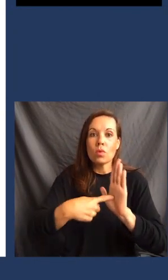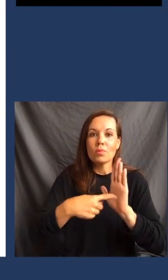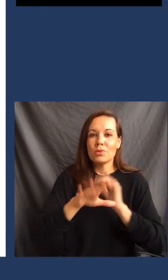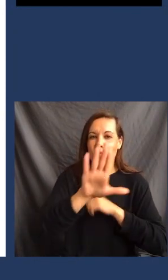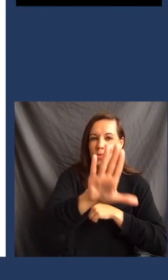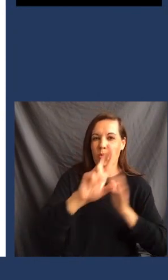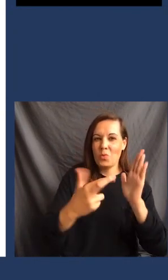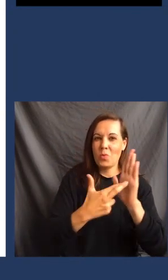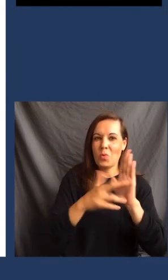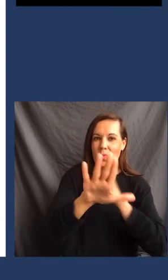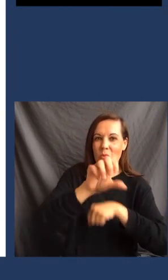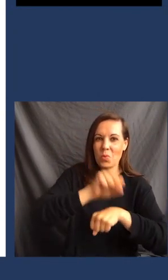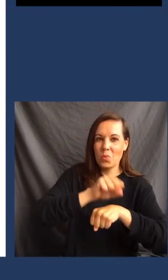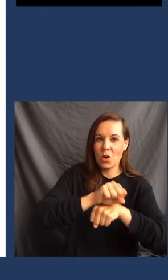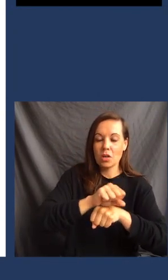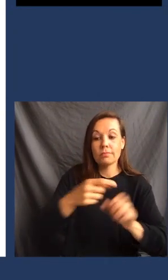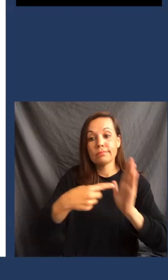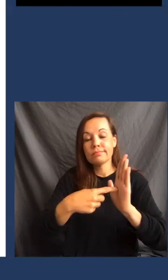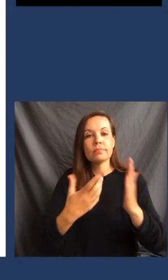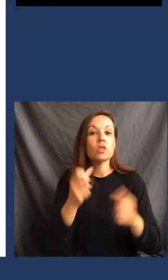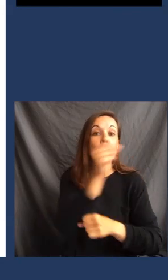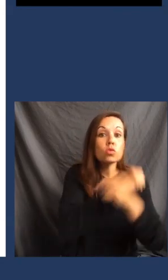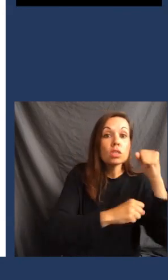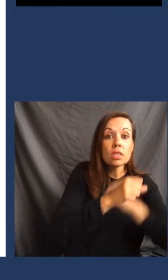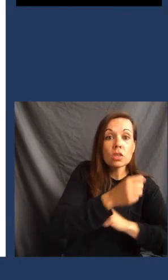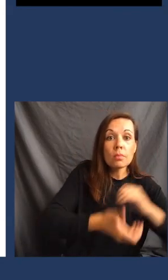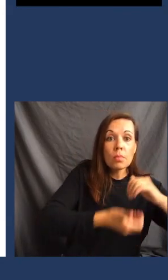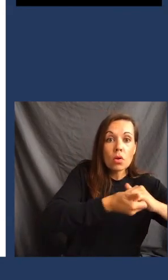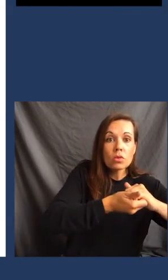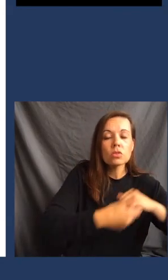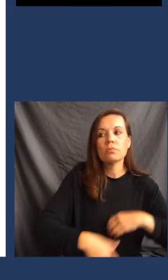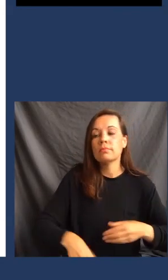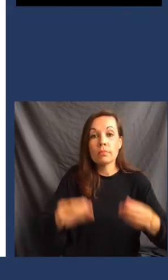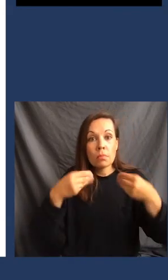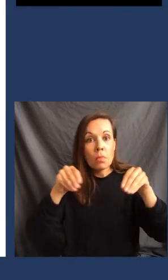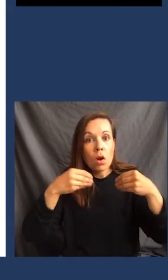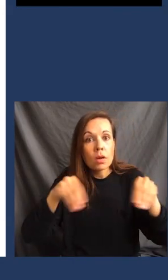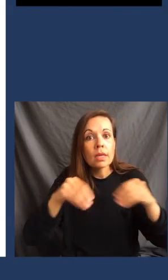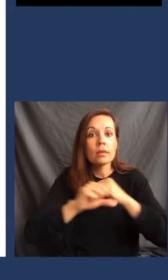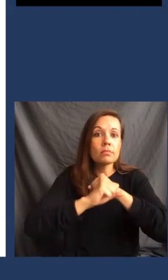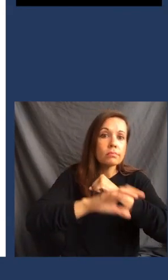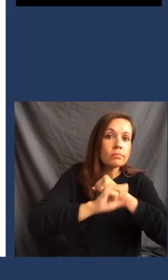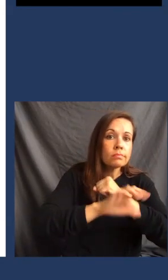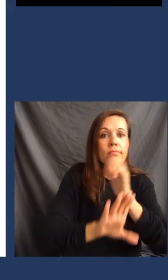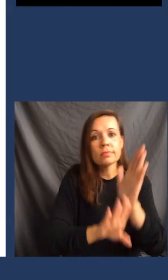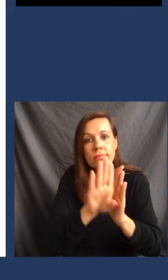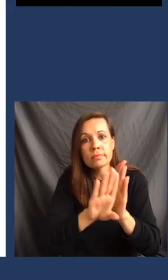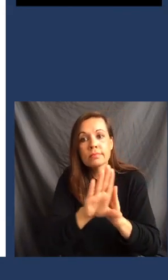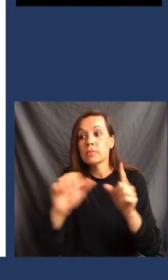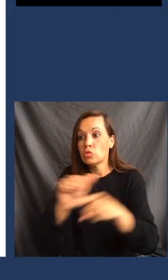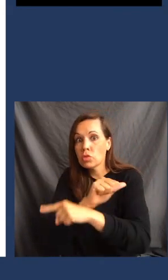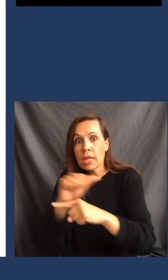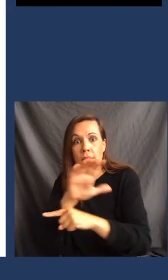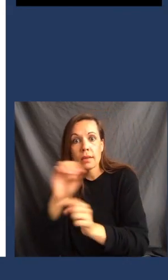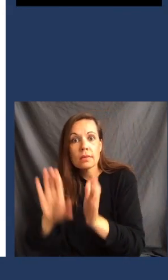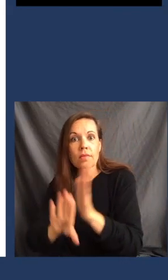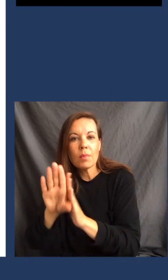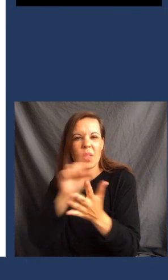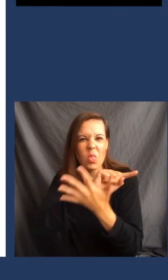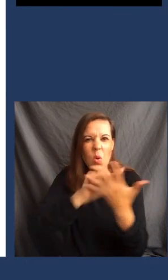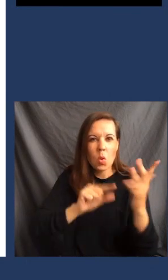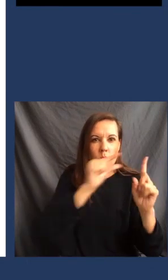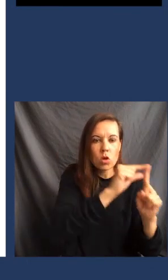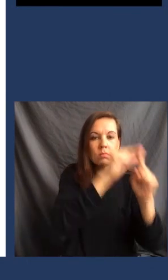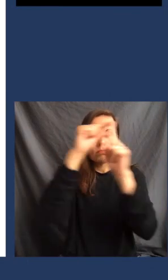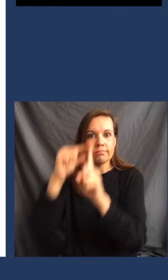you do in your role, such as strategic partnerships or marketing and development, training and development. This